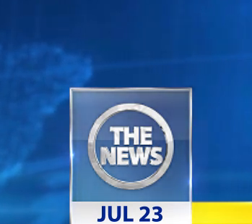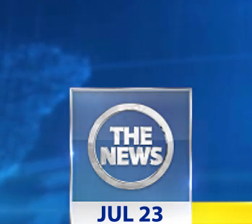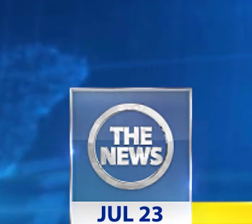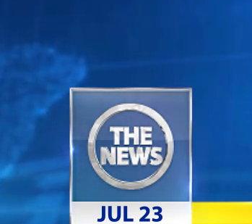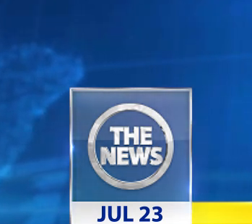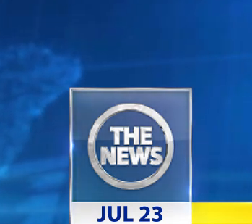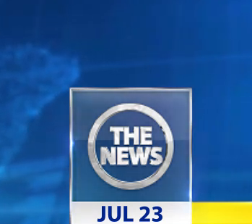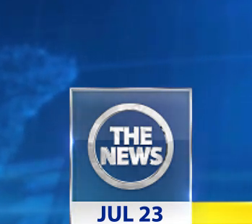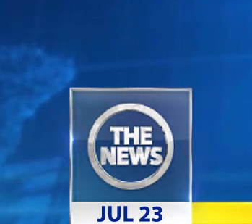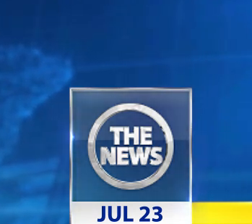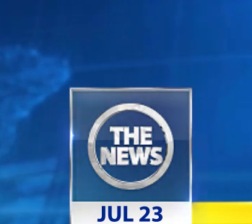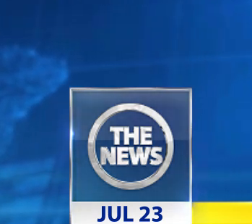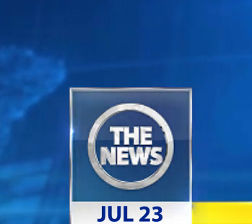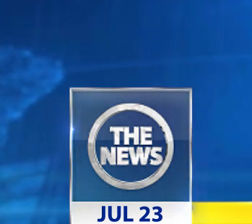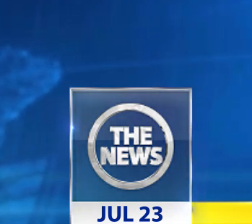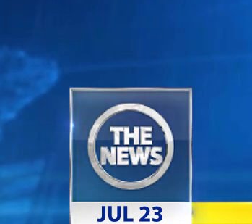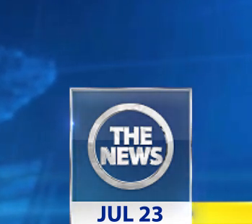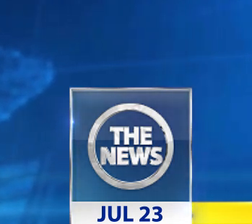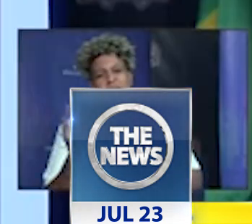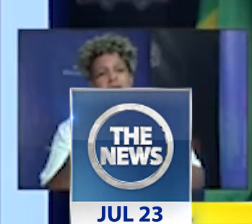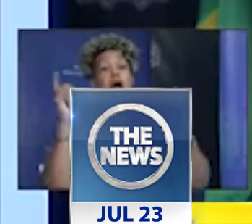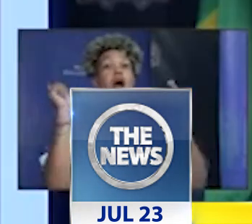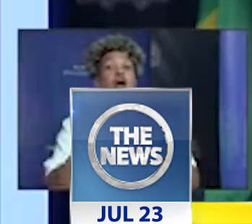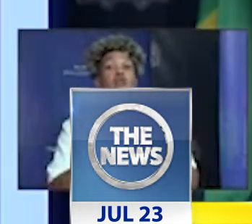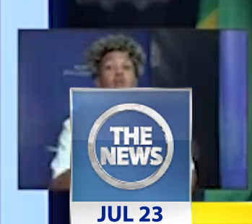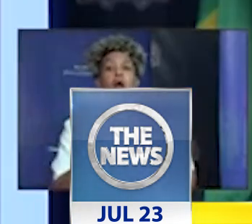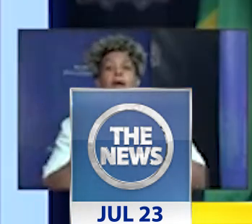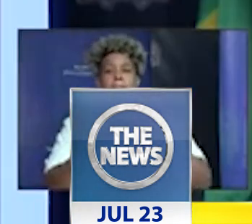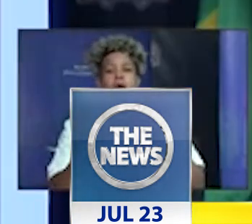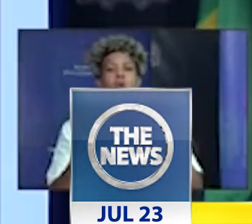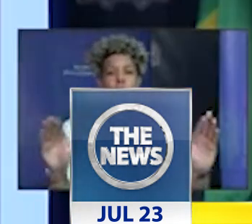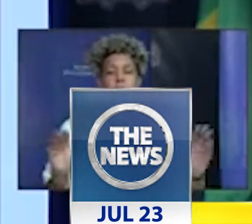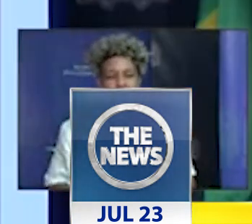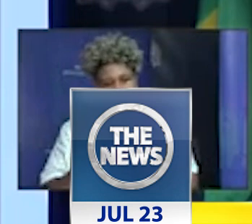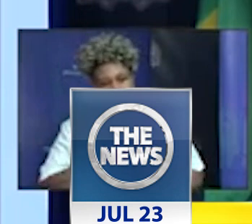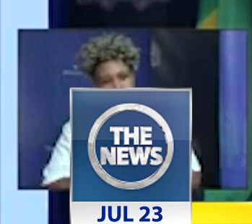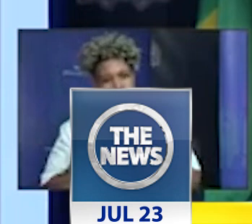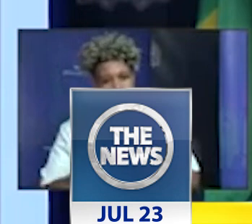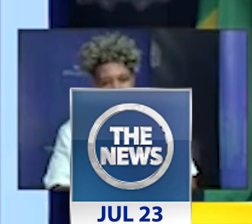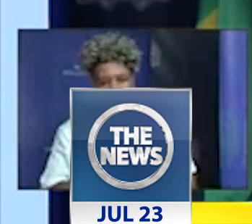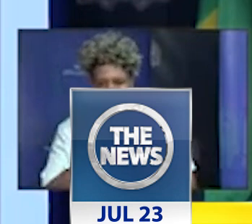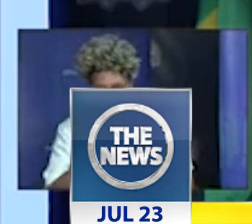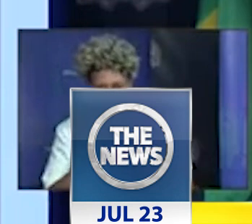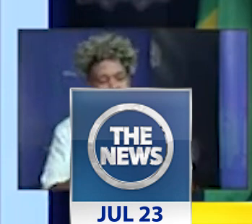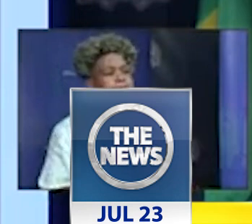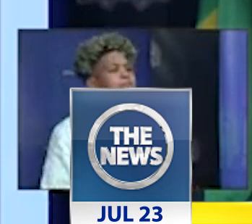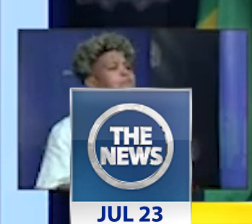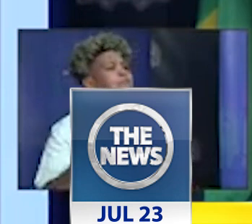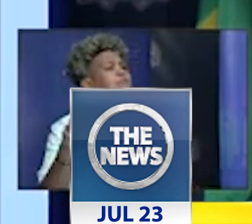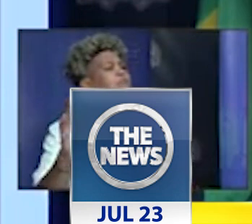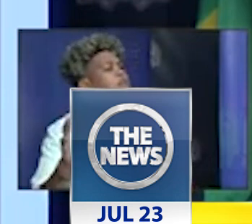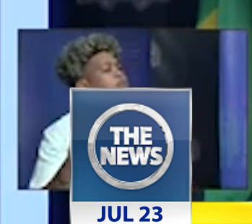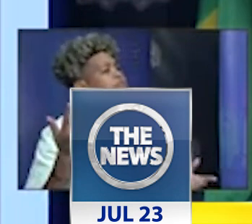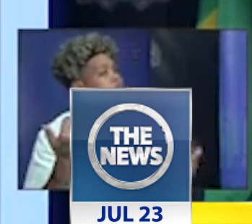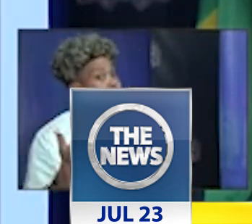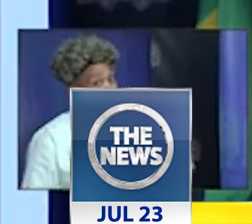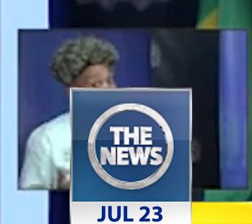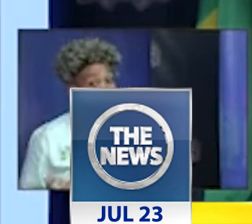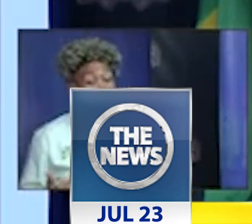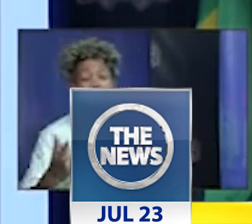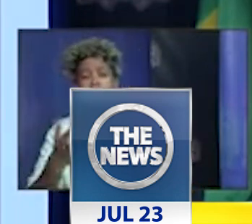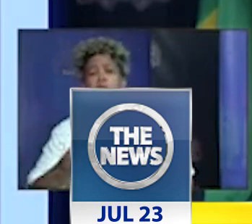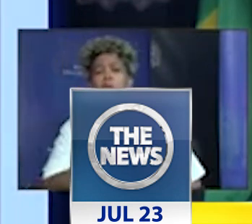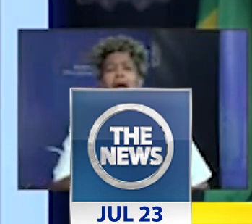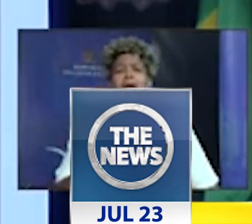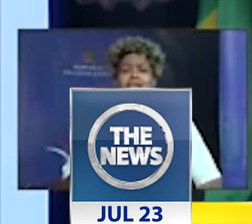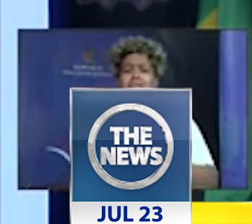brief. Danita Rodney has the details. At a recent press conference on the Hurricane Beryl disaster recovery plan for the